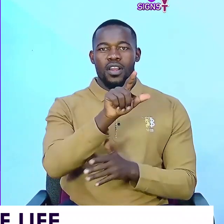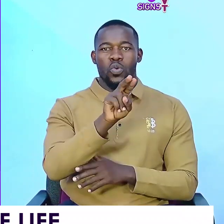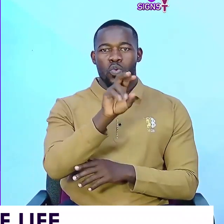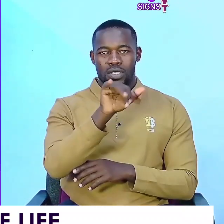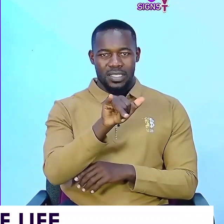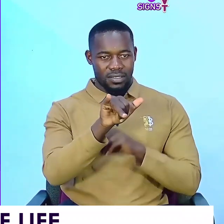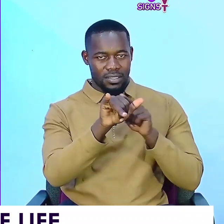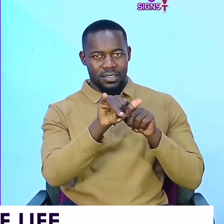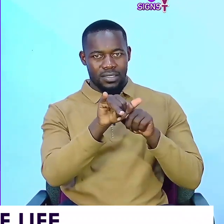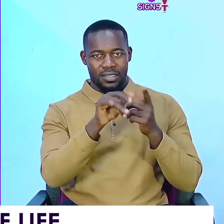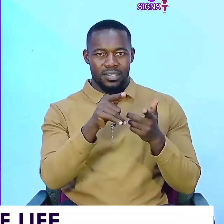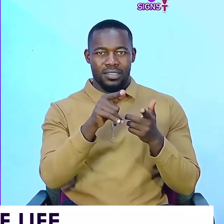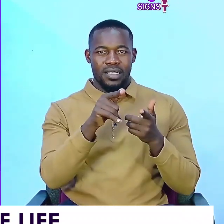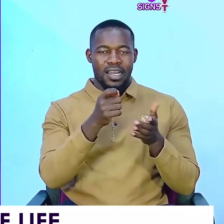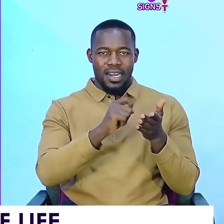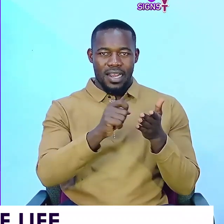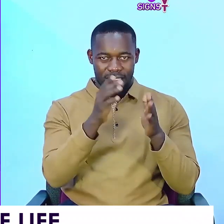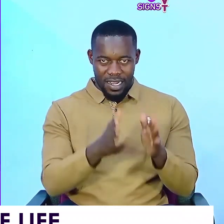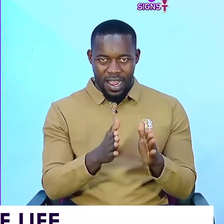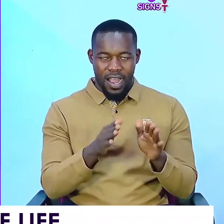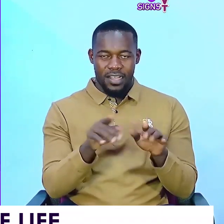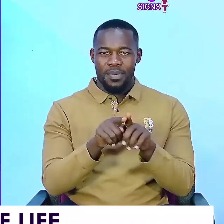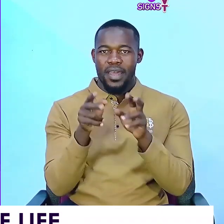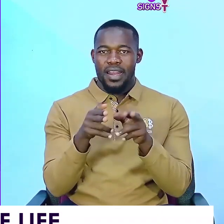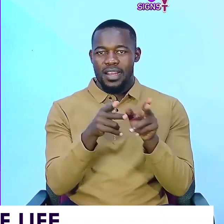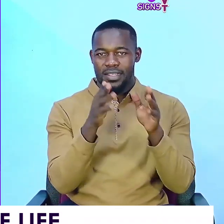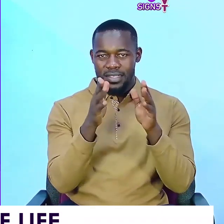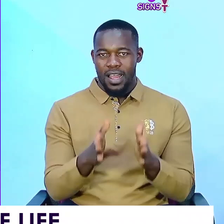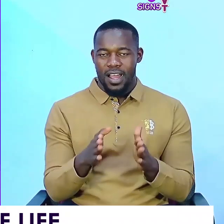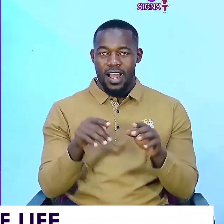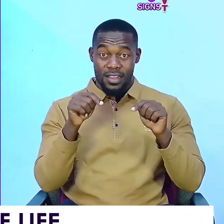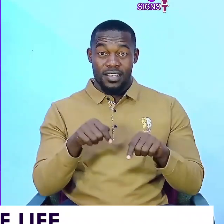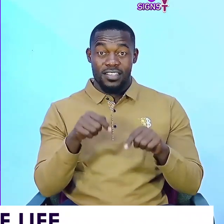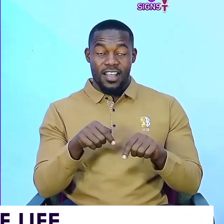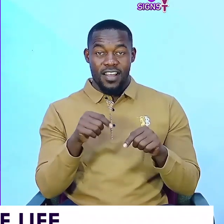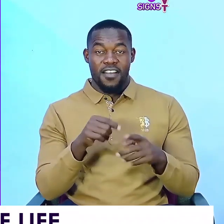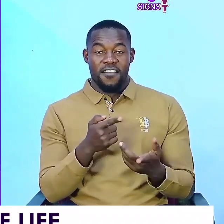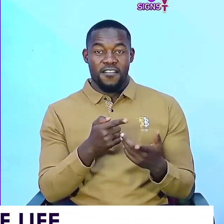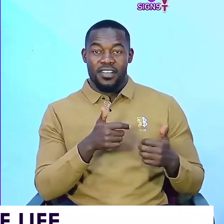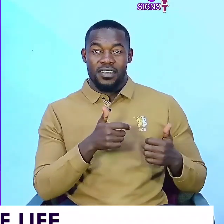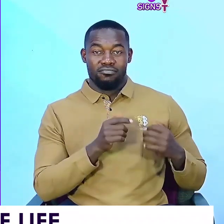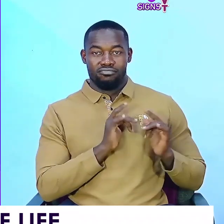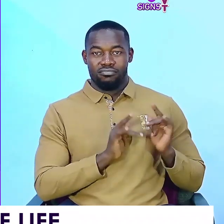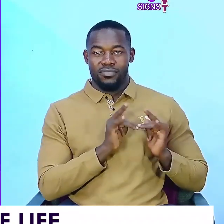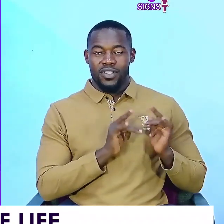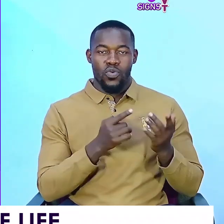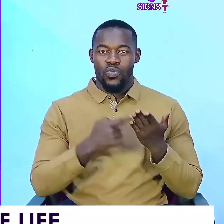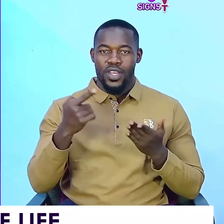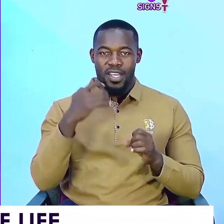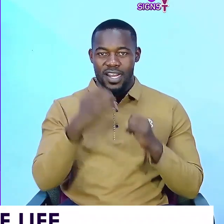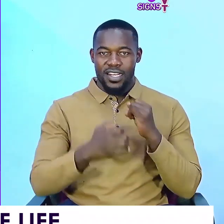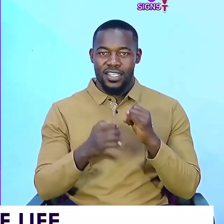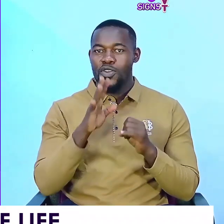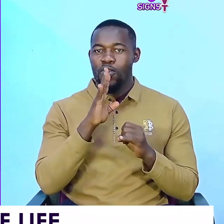author and editor. This Valentine's season, this Valentine's weekend, we are talking to you